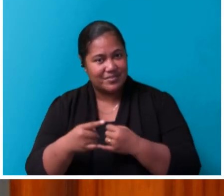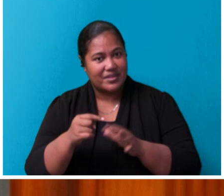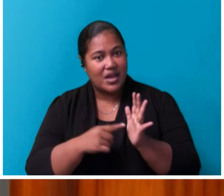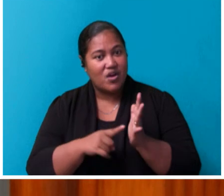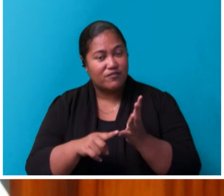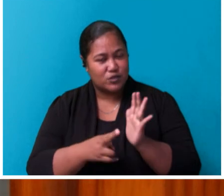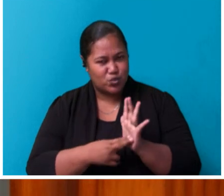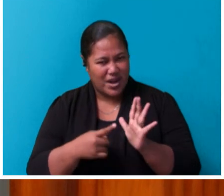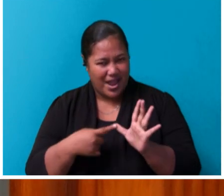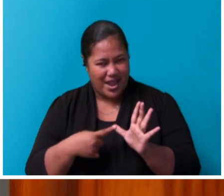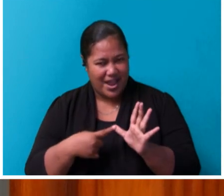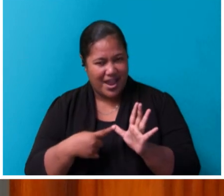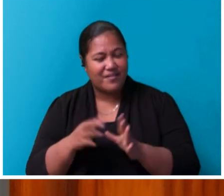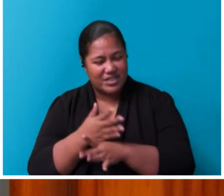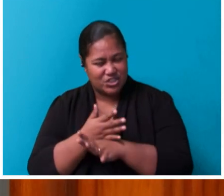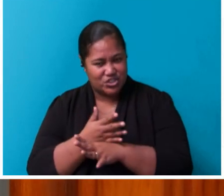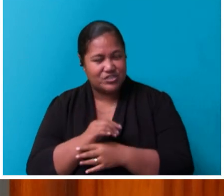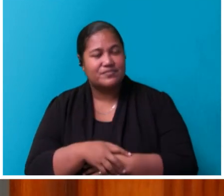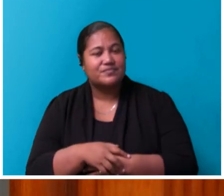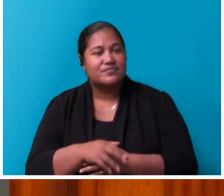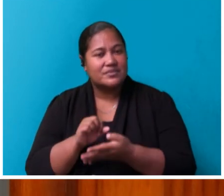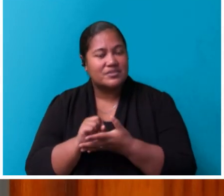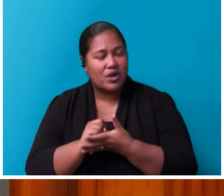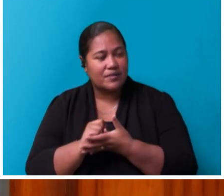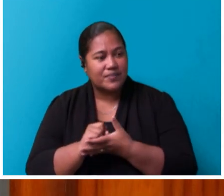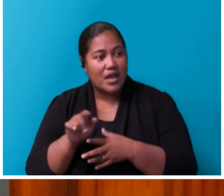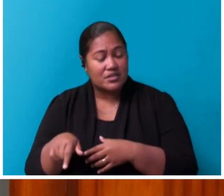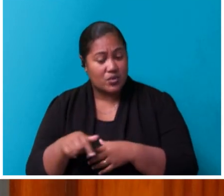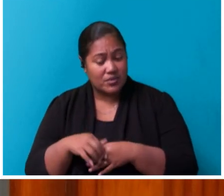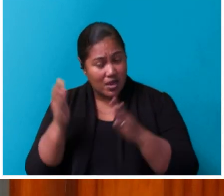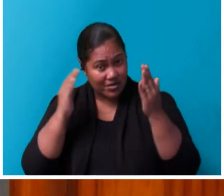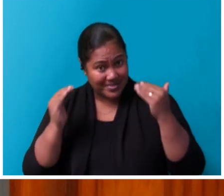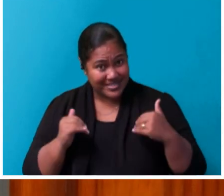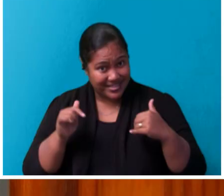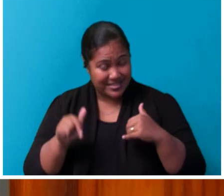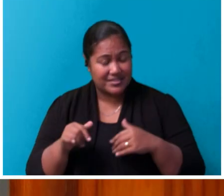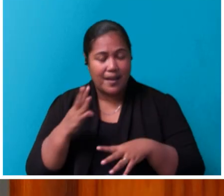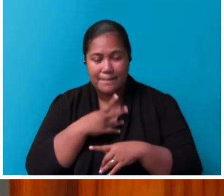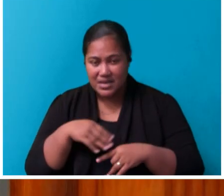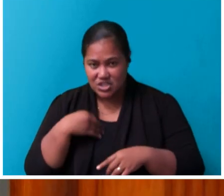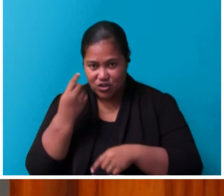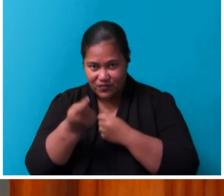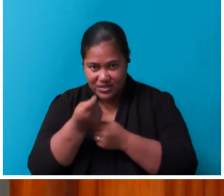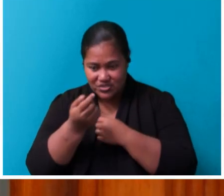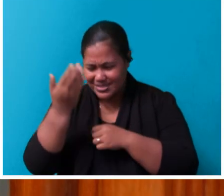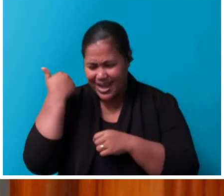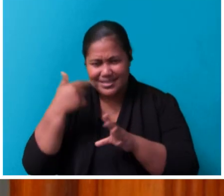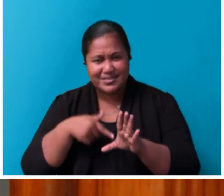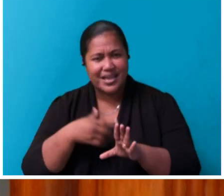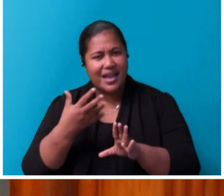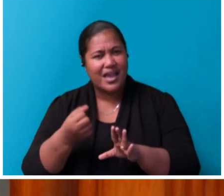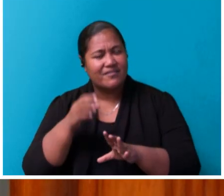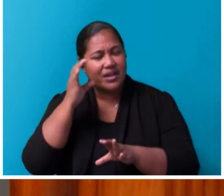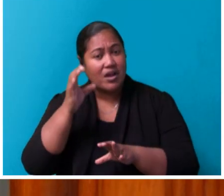stocks. Honorable Speaker, with this in mind, the Minister of Fisheries last year, through the Country